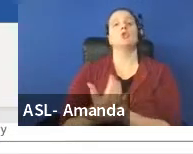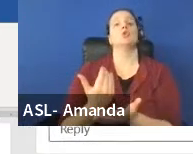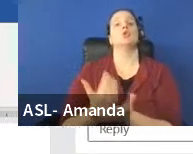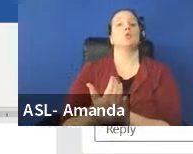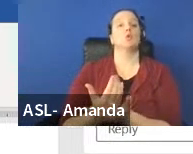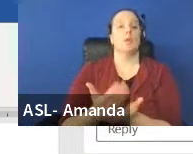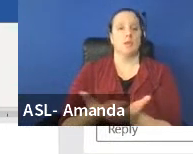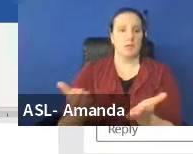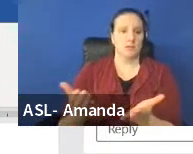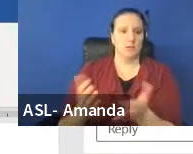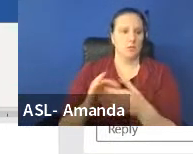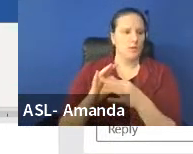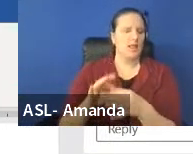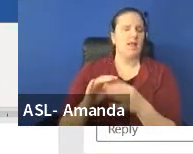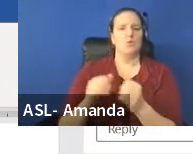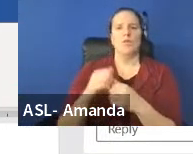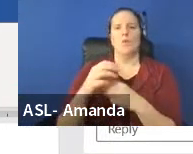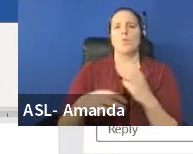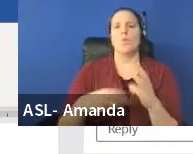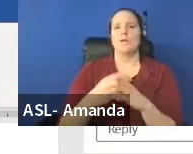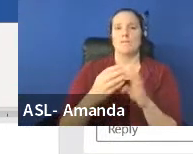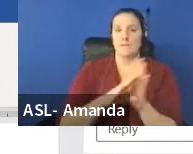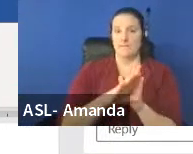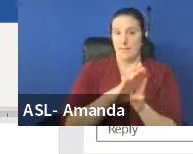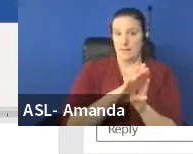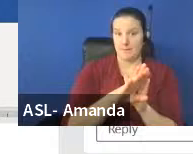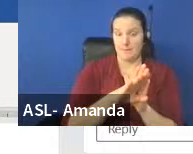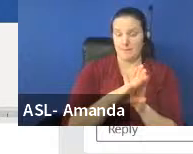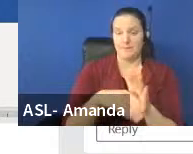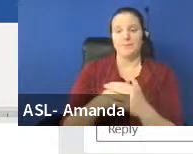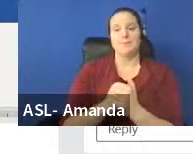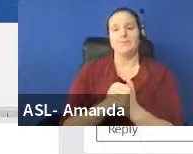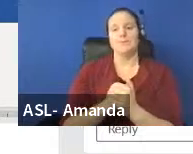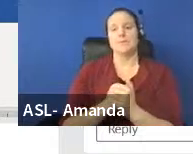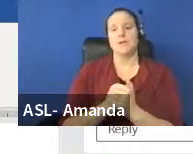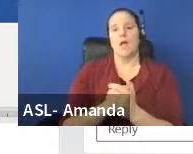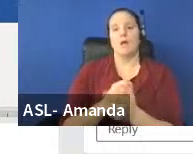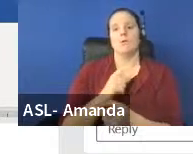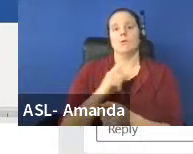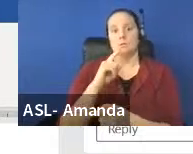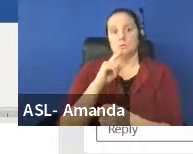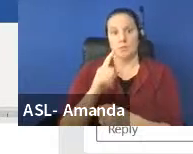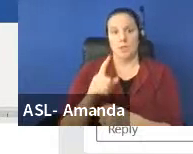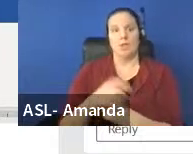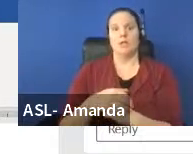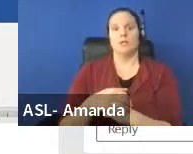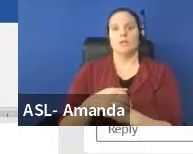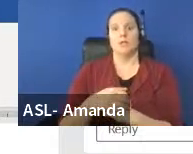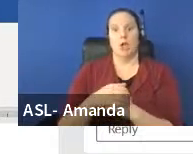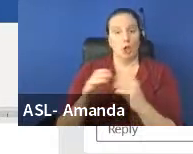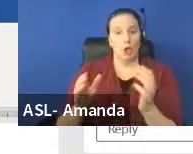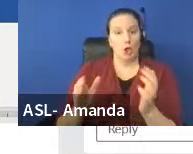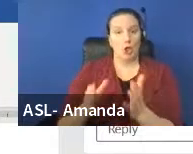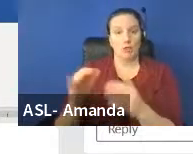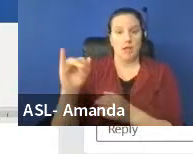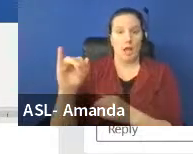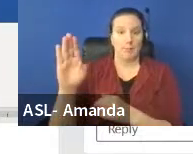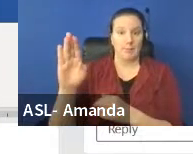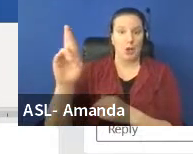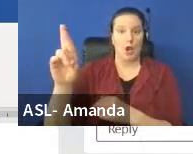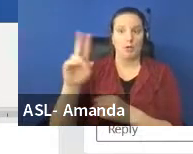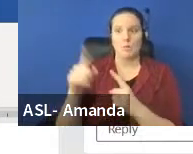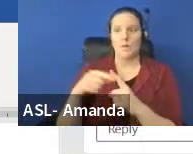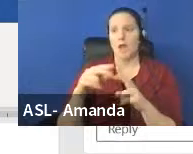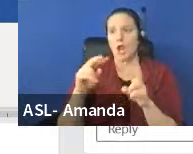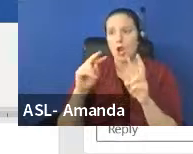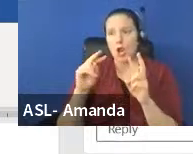thing, particularly in the world of development. And I would really, encourage IBR when they're